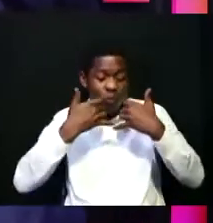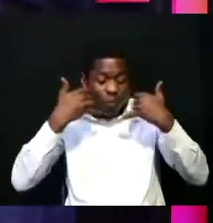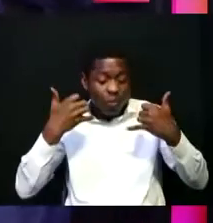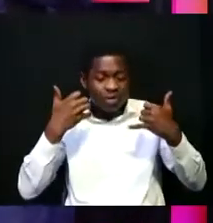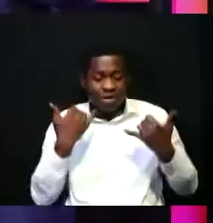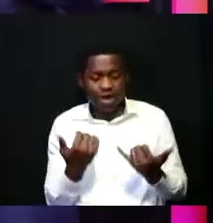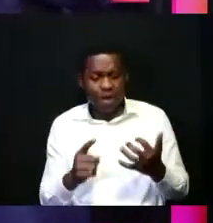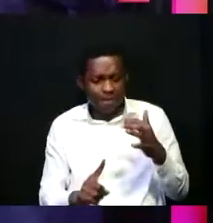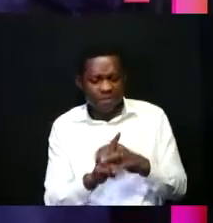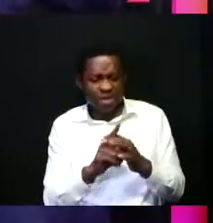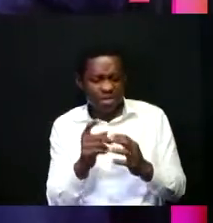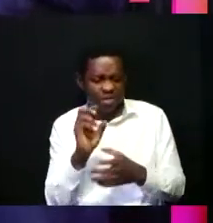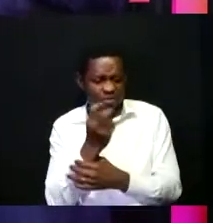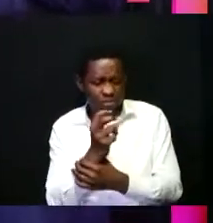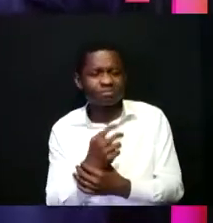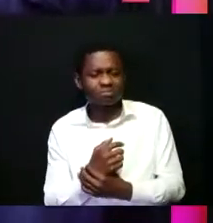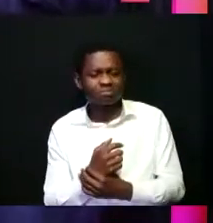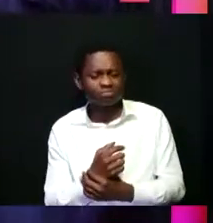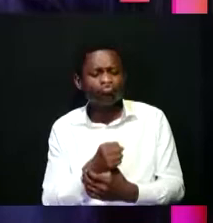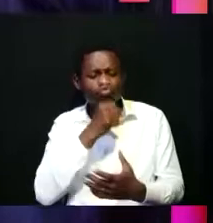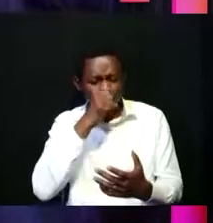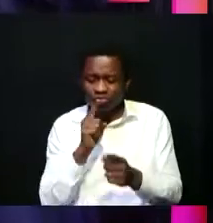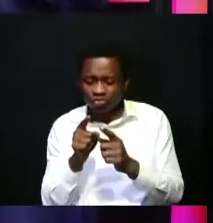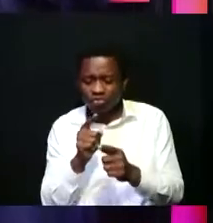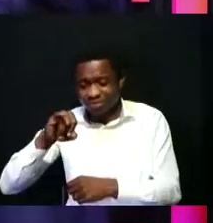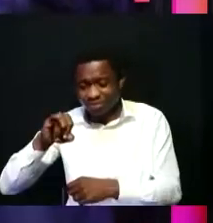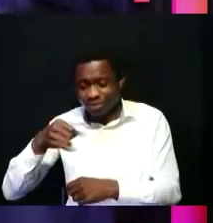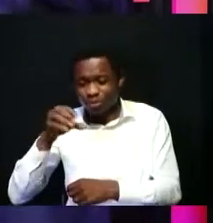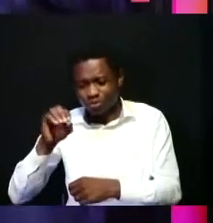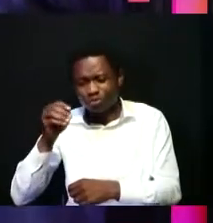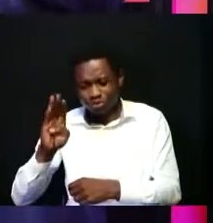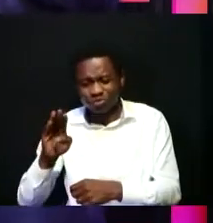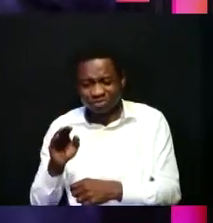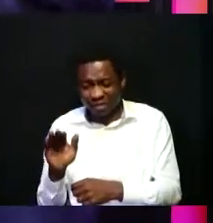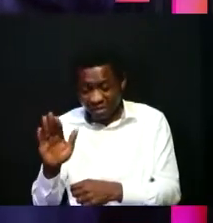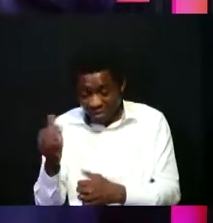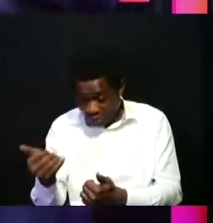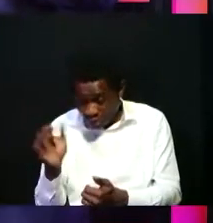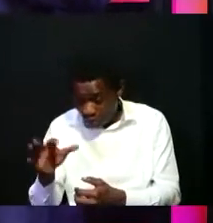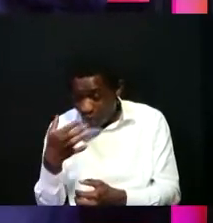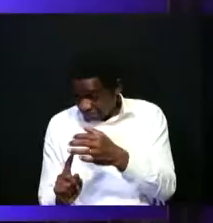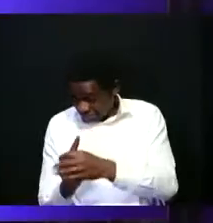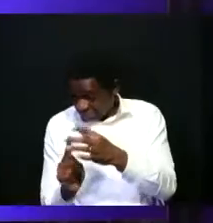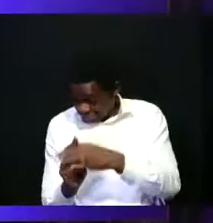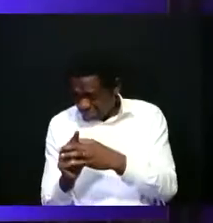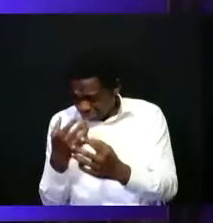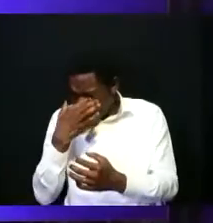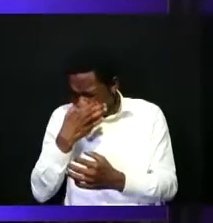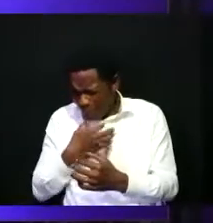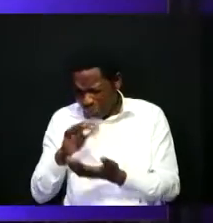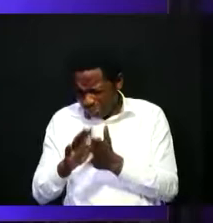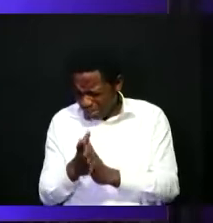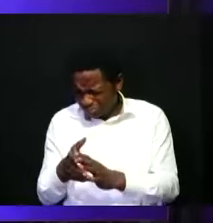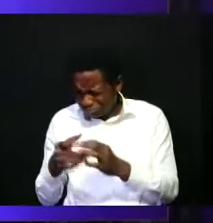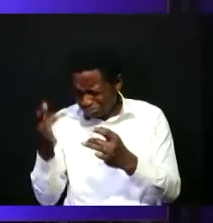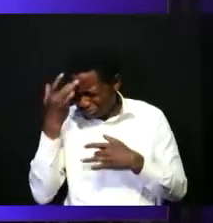out. And I'm sure he was talking to Job. Job, your bones are now protruding maybe out of your body. You are too sick, and he's